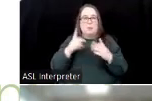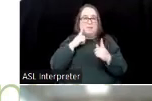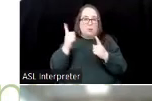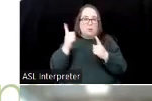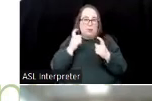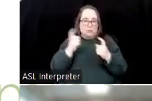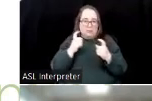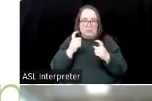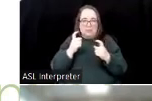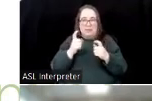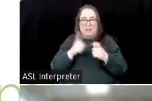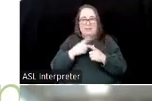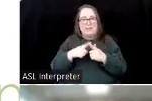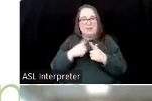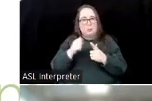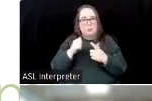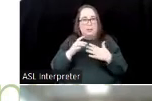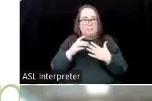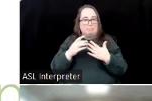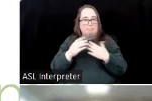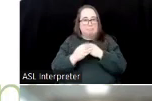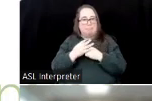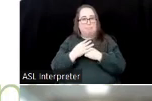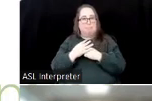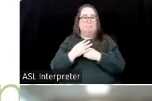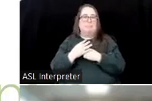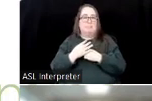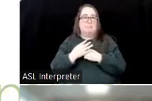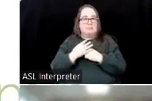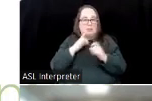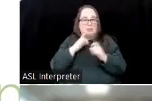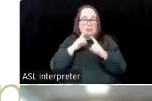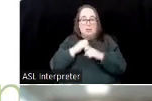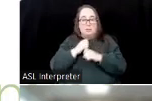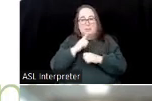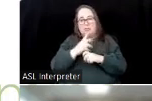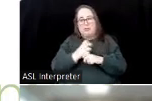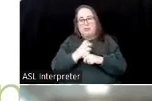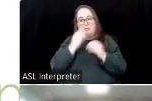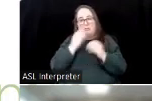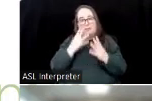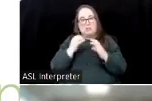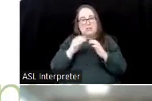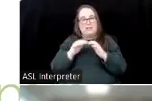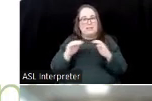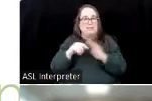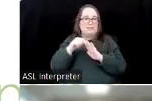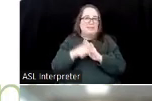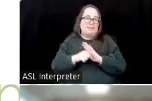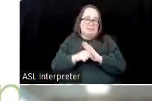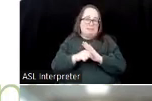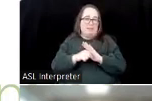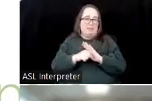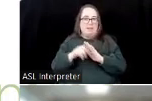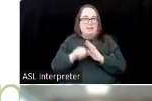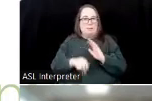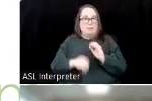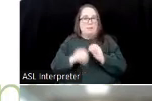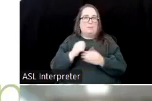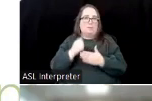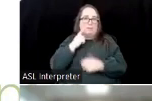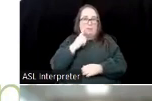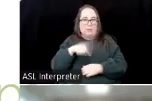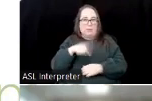questions and let you all guide the conversation to make sure you're getting the information and the level of detail that would be most helpful for